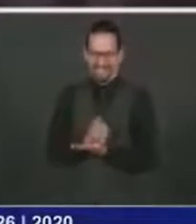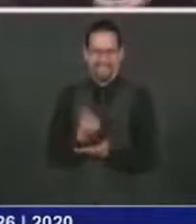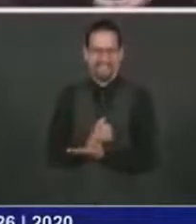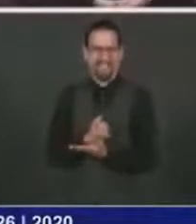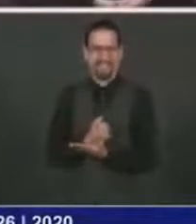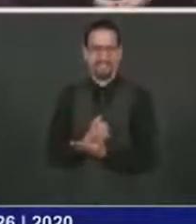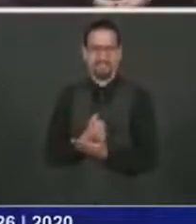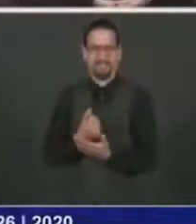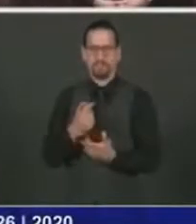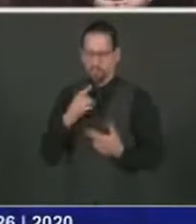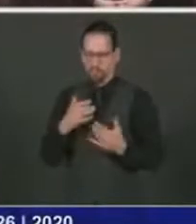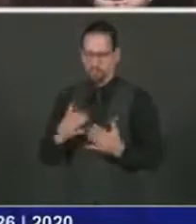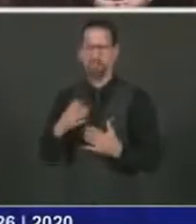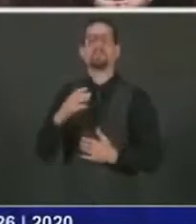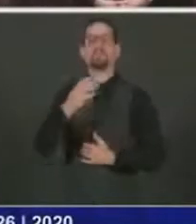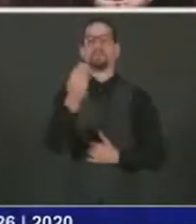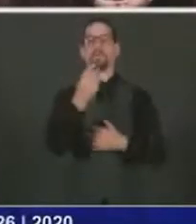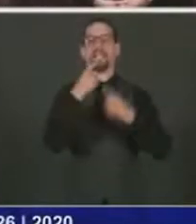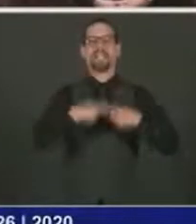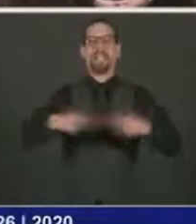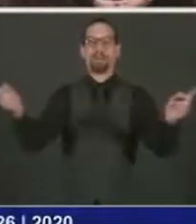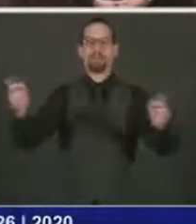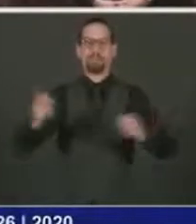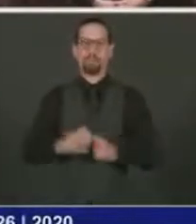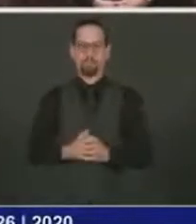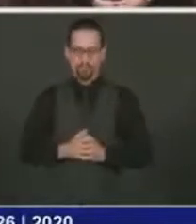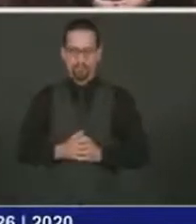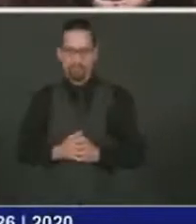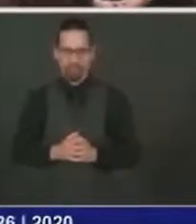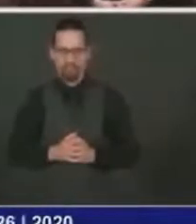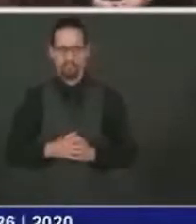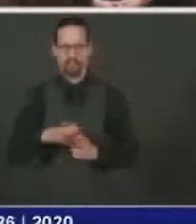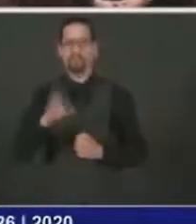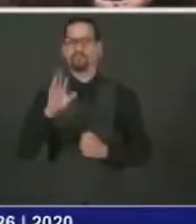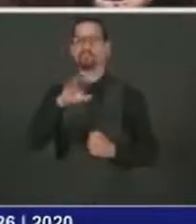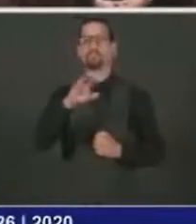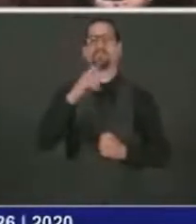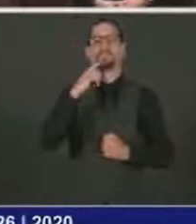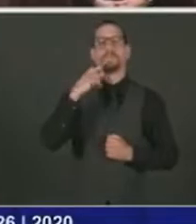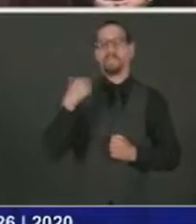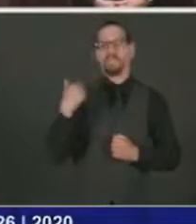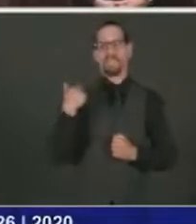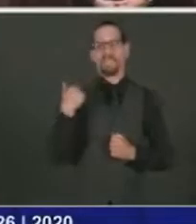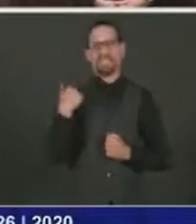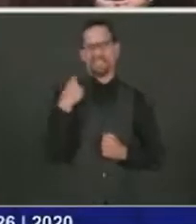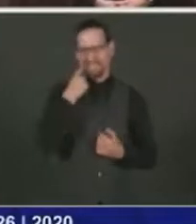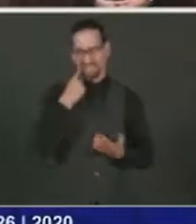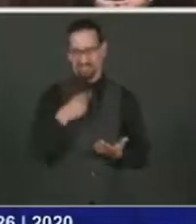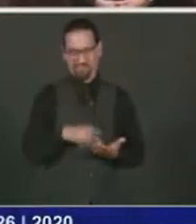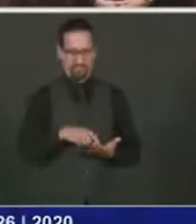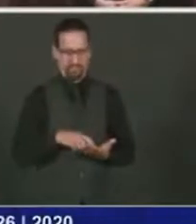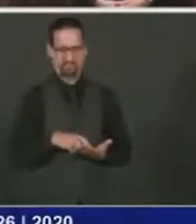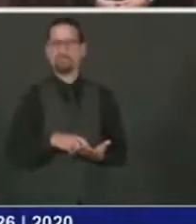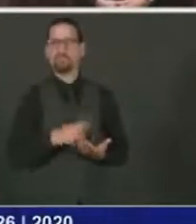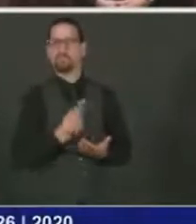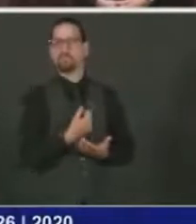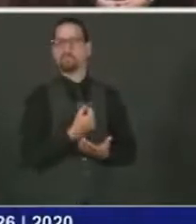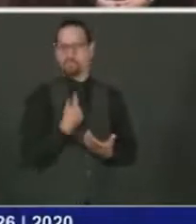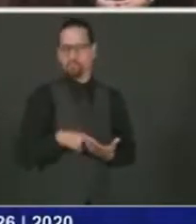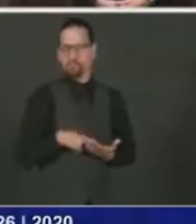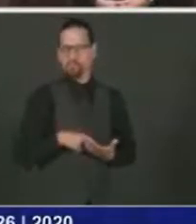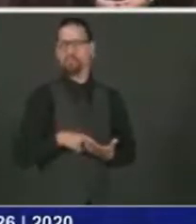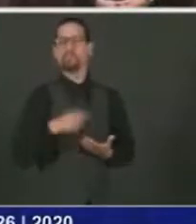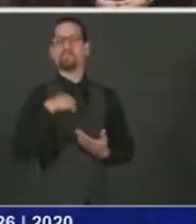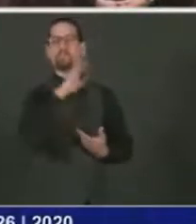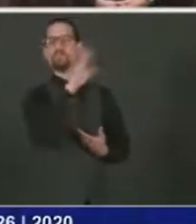announcement Monday. Just got a question from when you were watching who asked, do you recommend Rhode Islanders who have soon planned